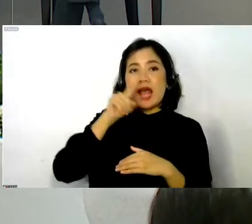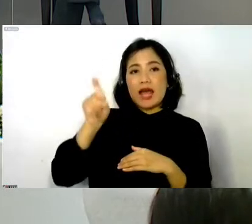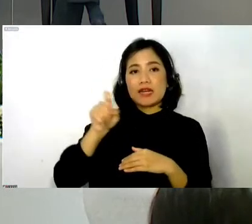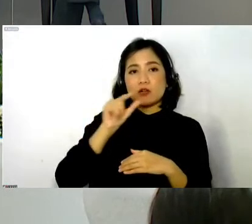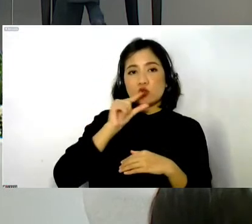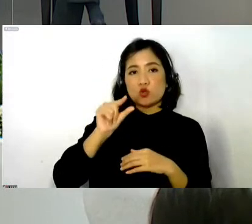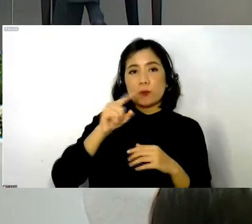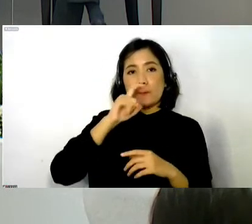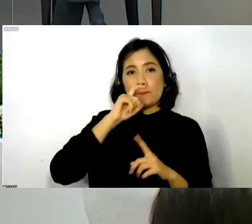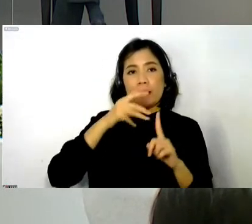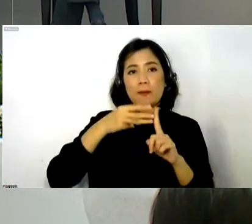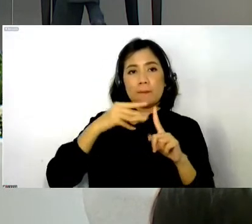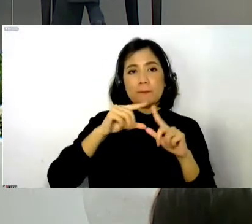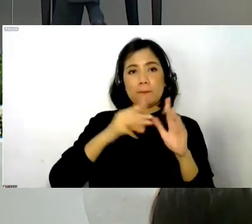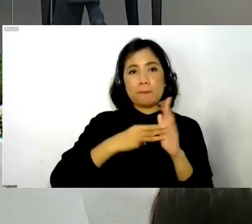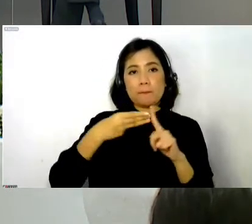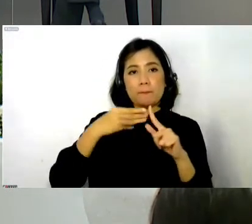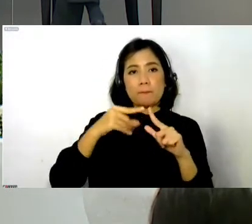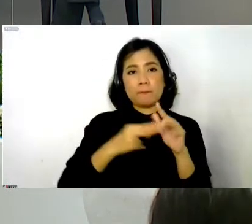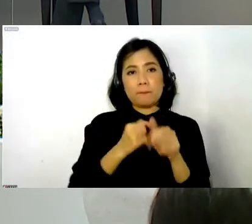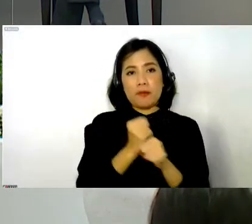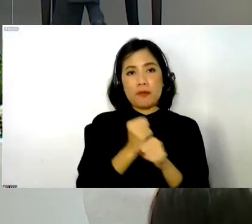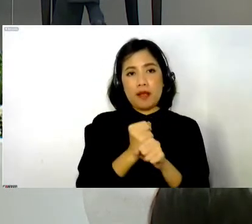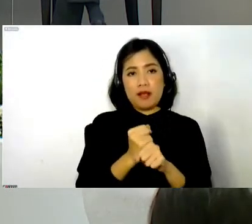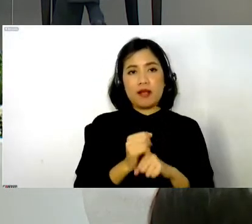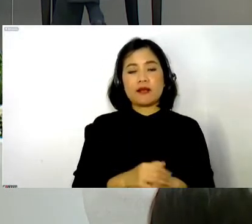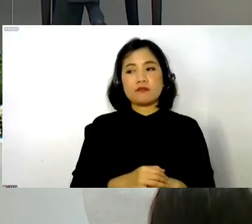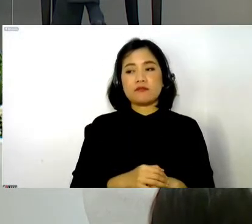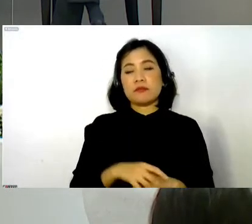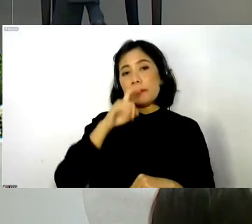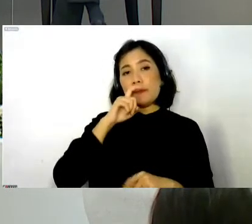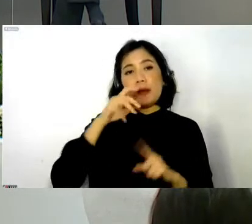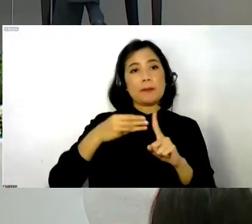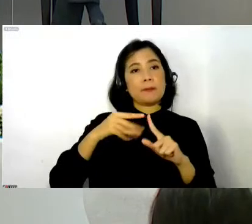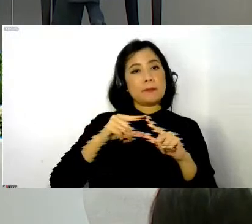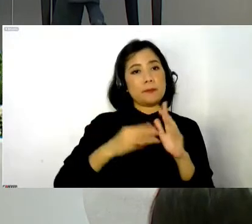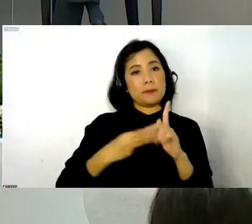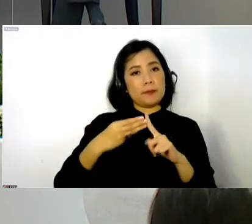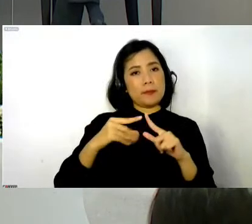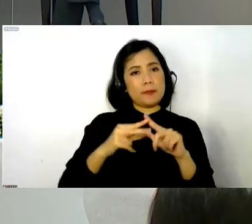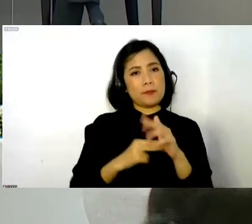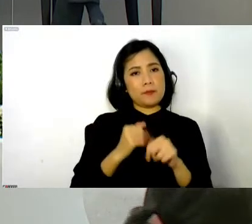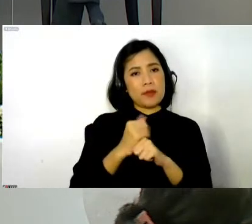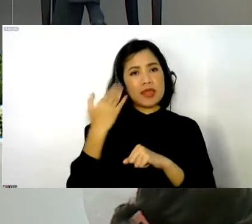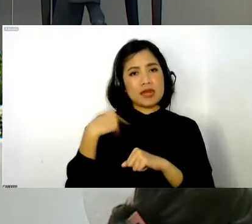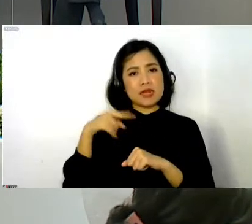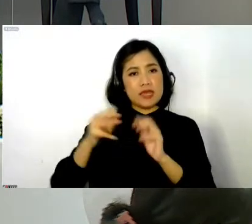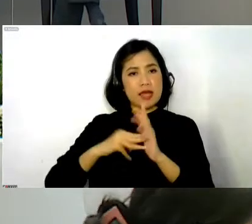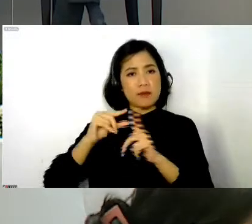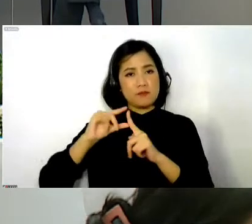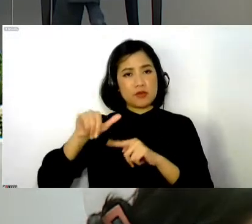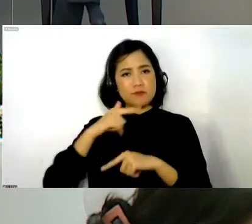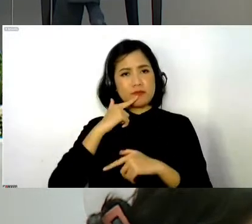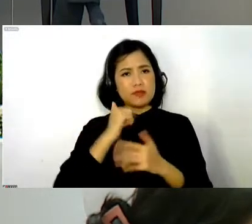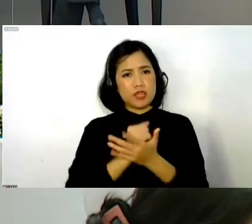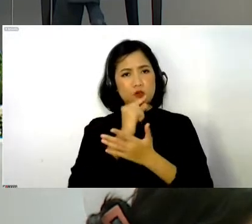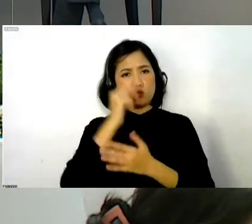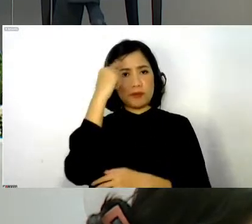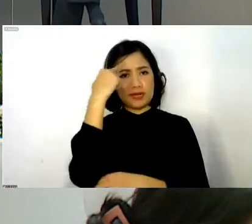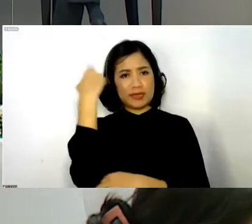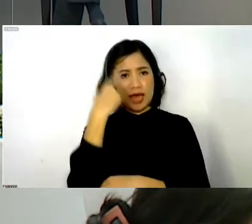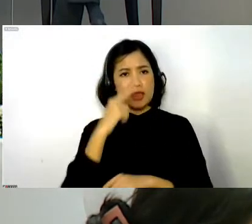help the poor to cope with the shock and also have a long-term, can break the intergenerational poverty in